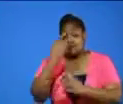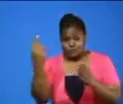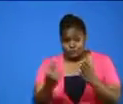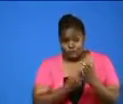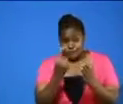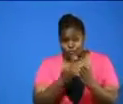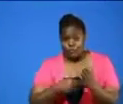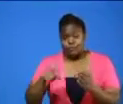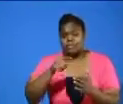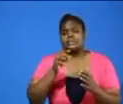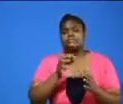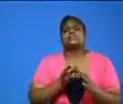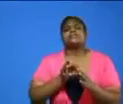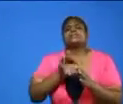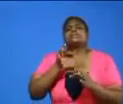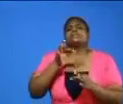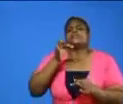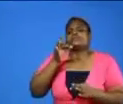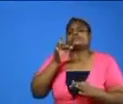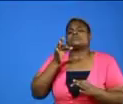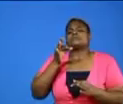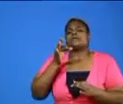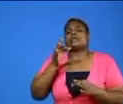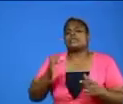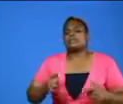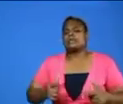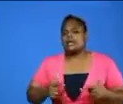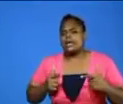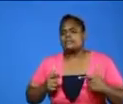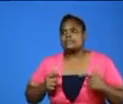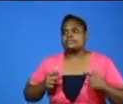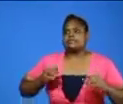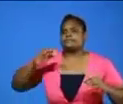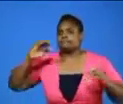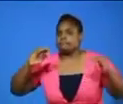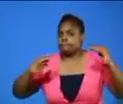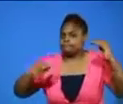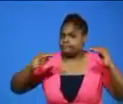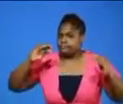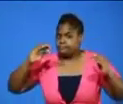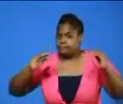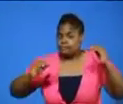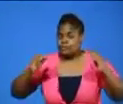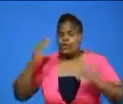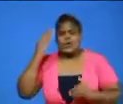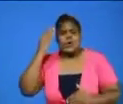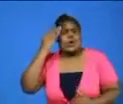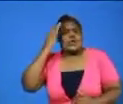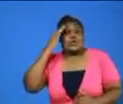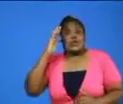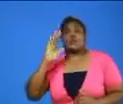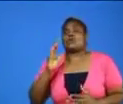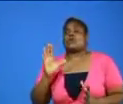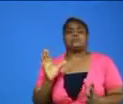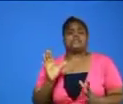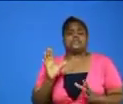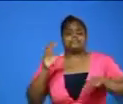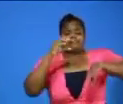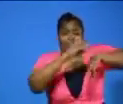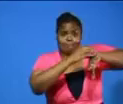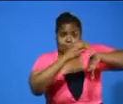Somebody's spiritual life hangs in the balance. I don't know which continent you are joining us from.